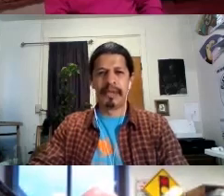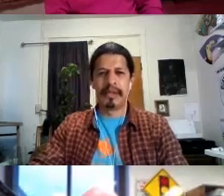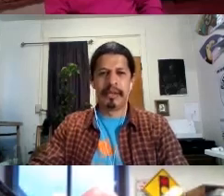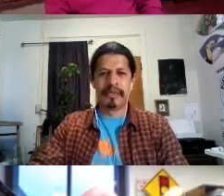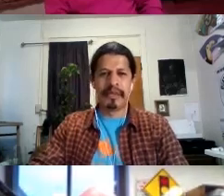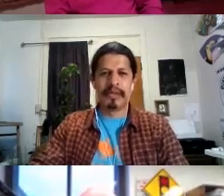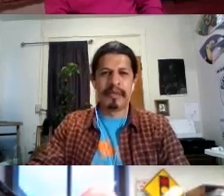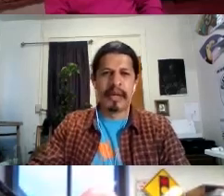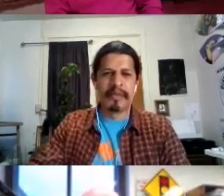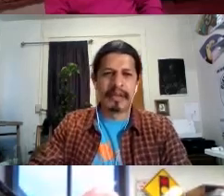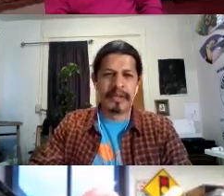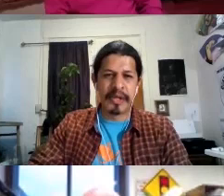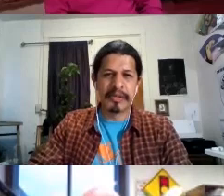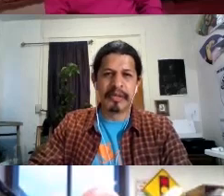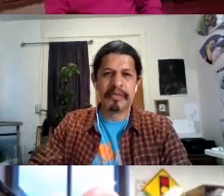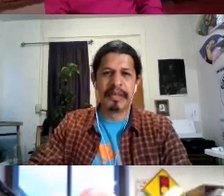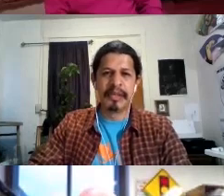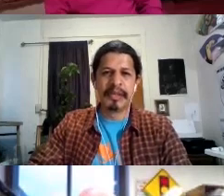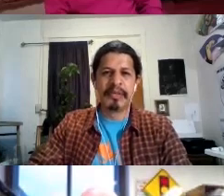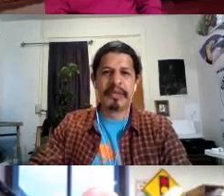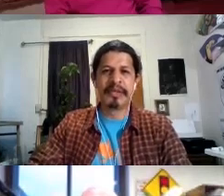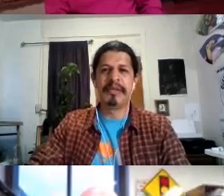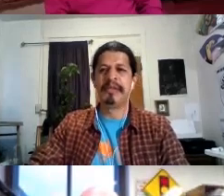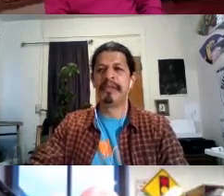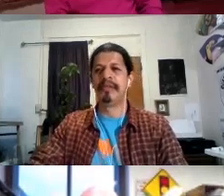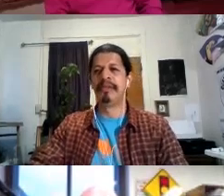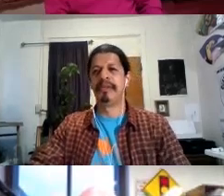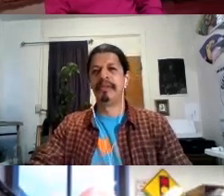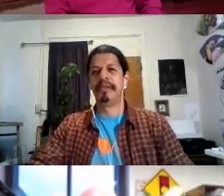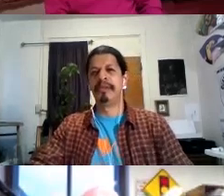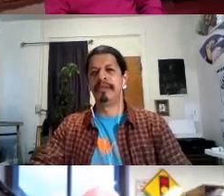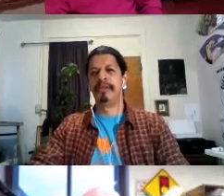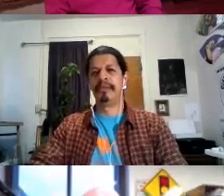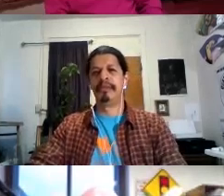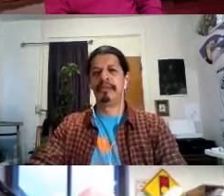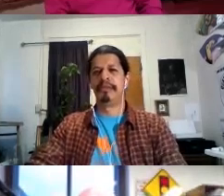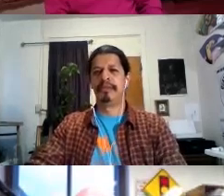All right, thank you for that. We have John, please unmute yourself.